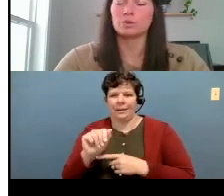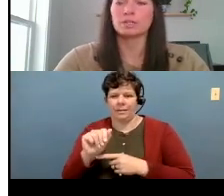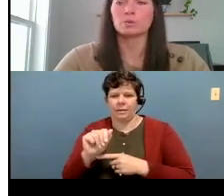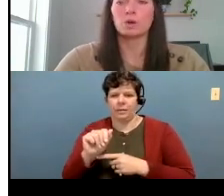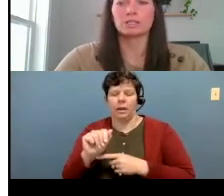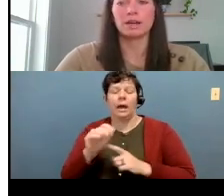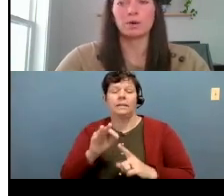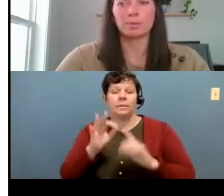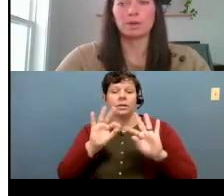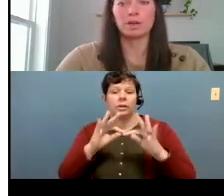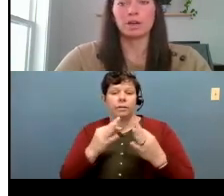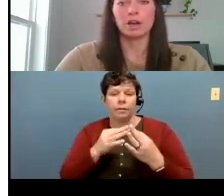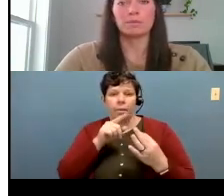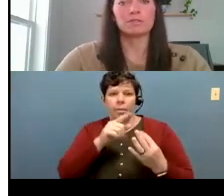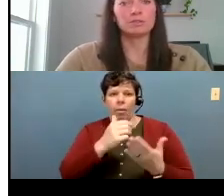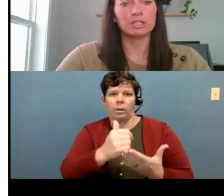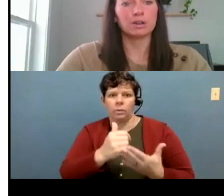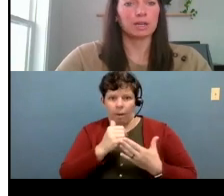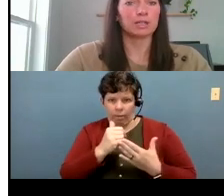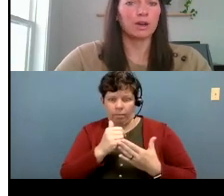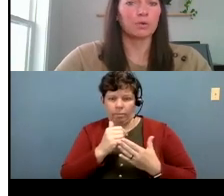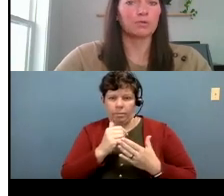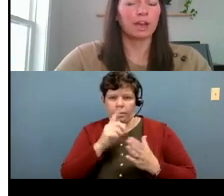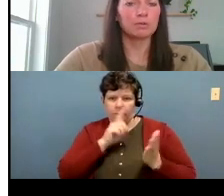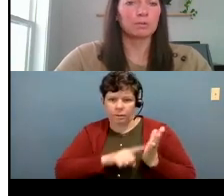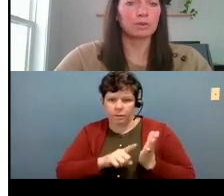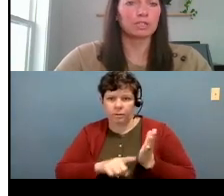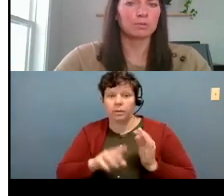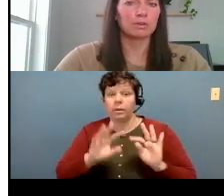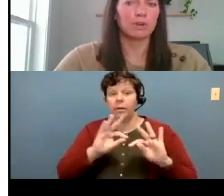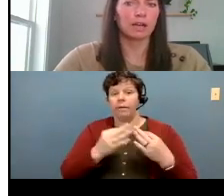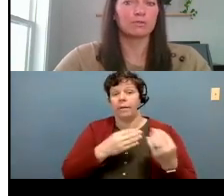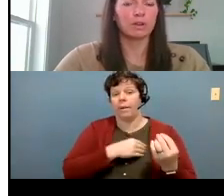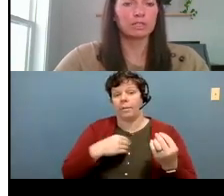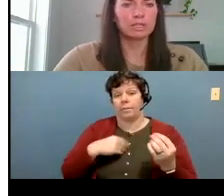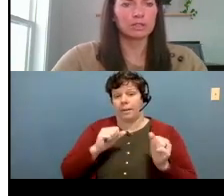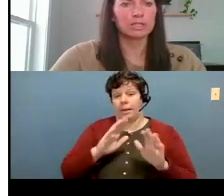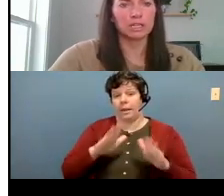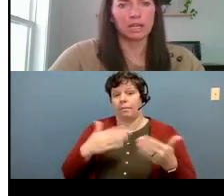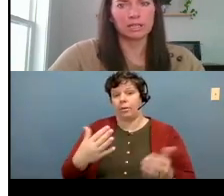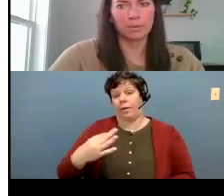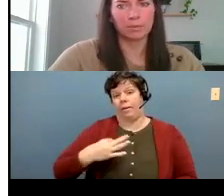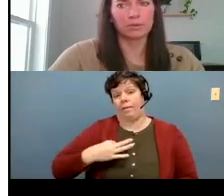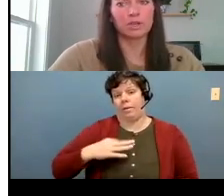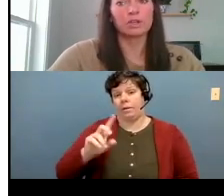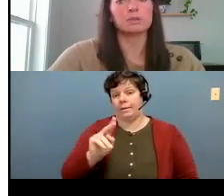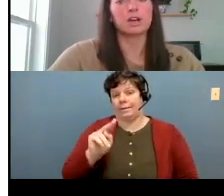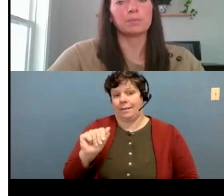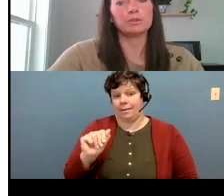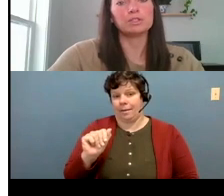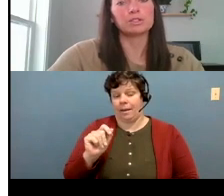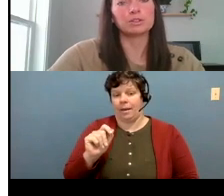family who is wanting to help. And if you didn't already know, family members can provide volunteer DNA samples to